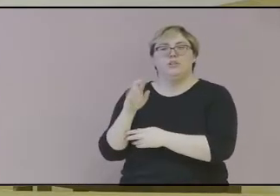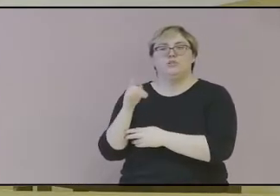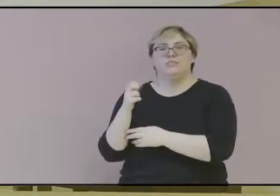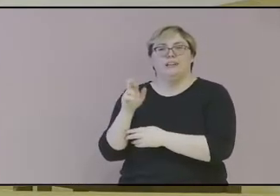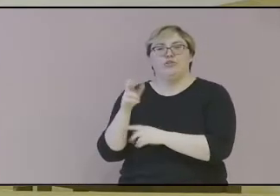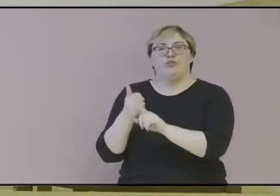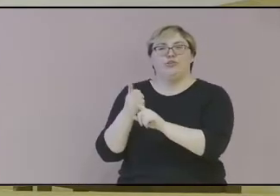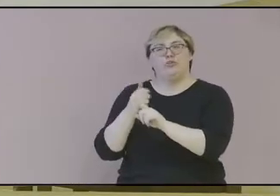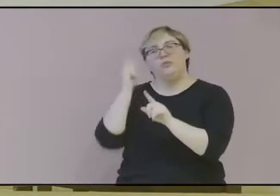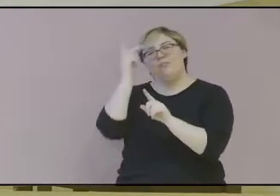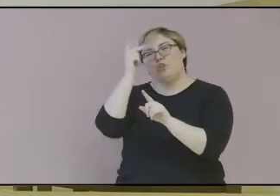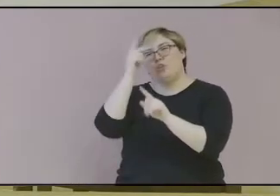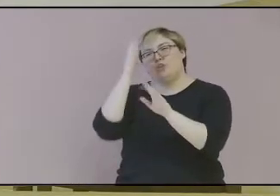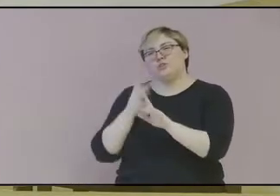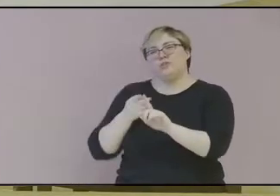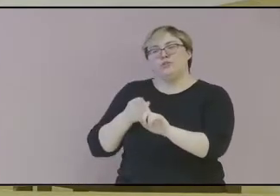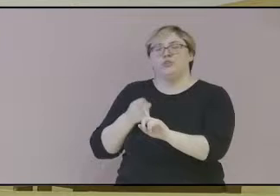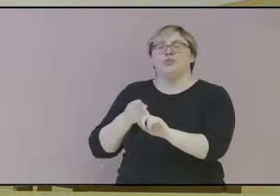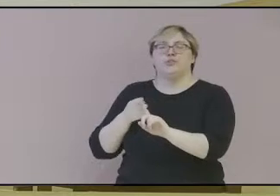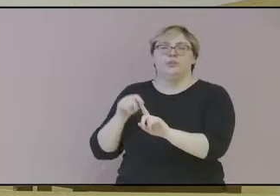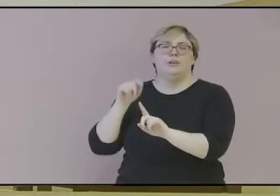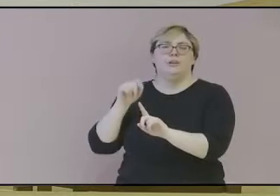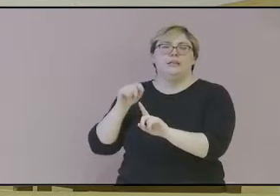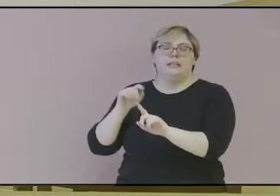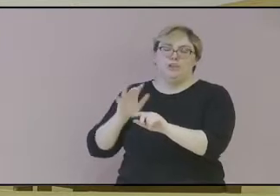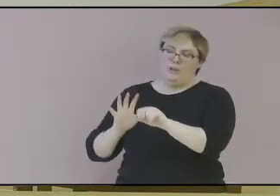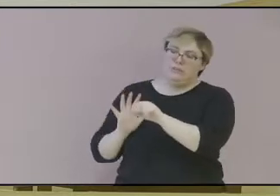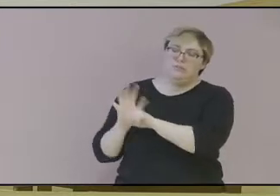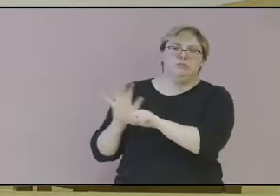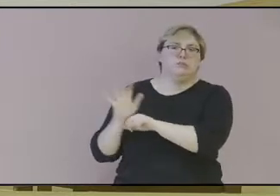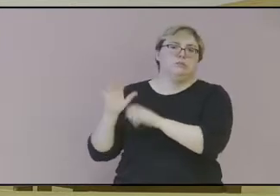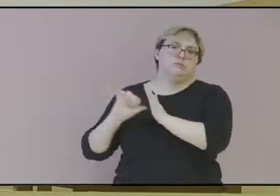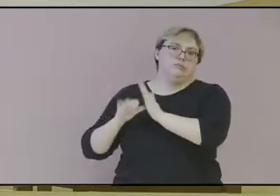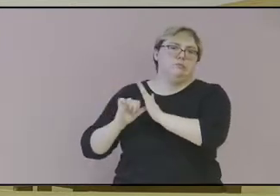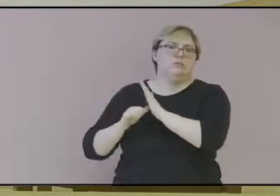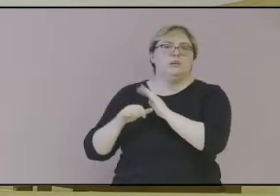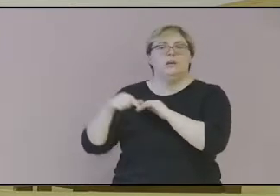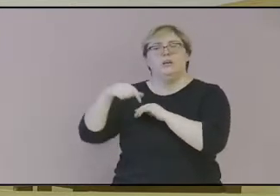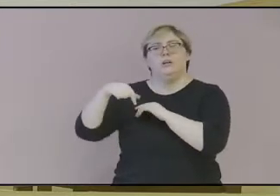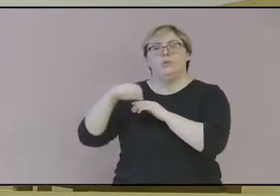big proponent in the 80s of quality of life metrics,